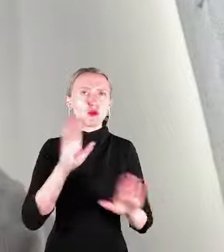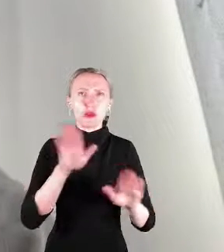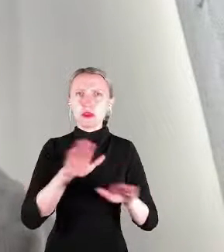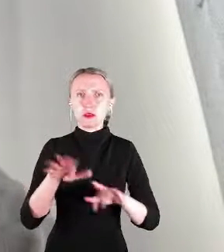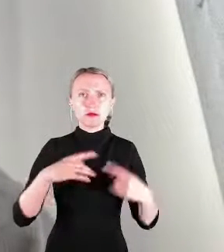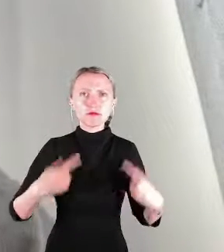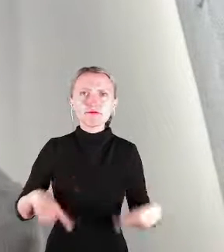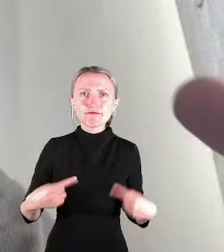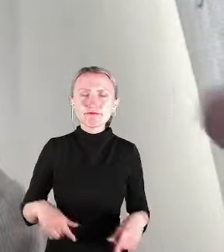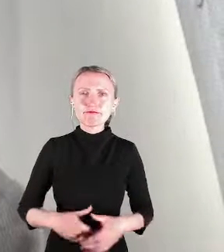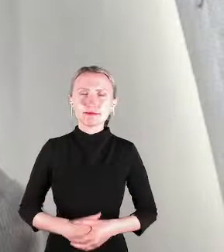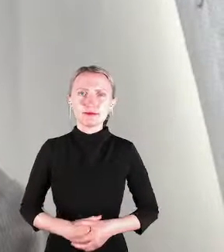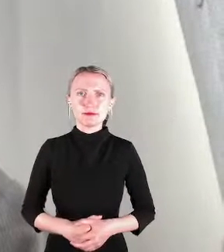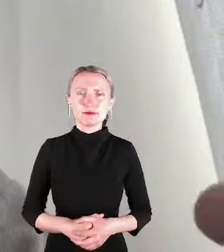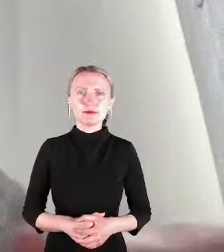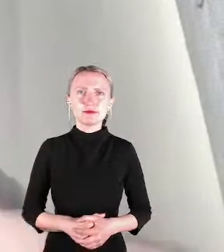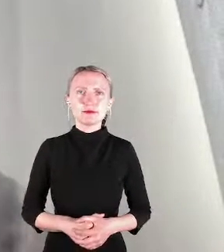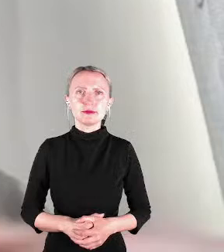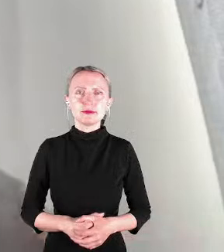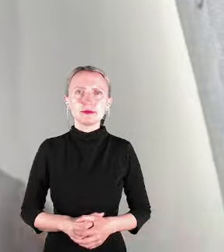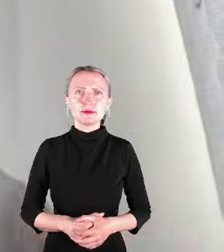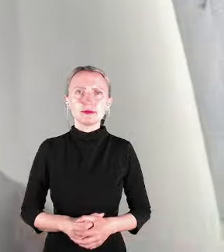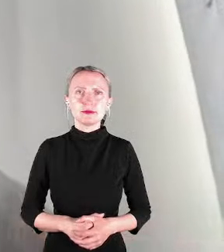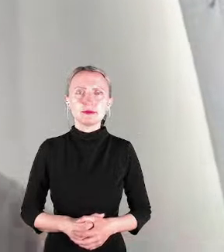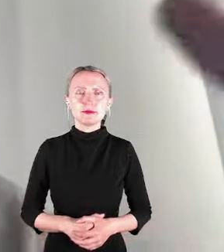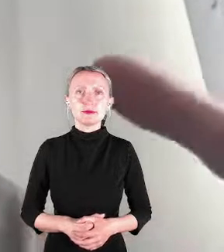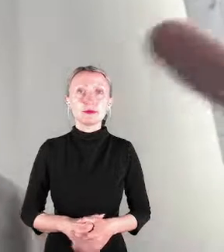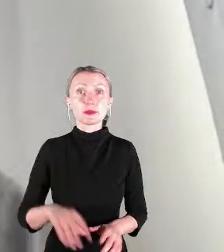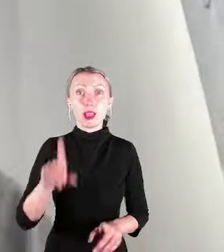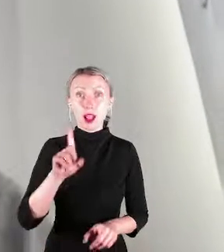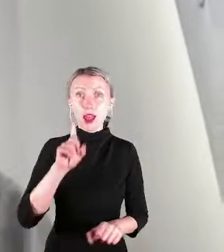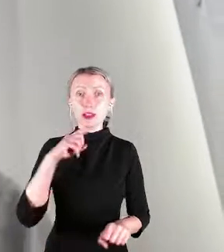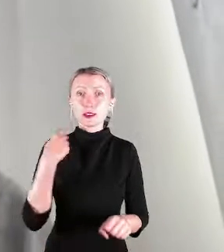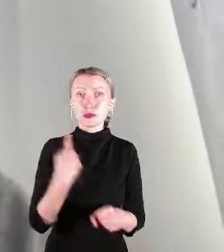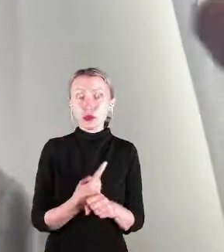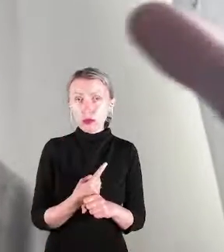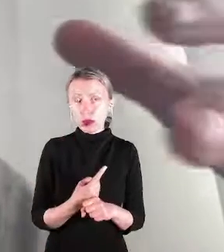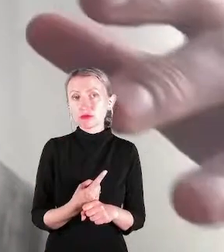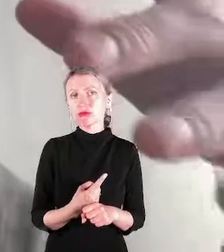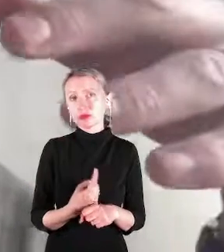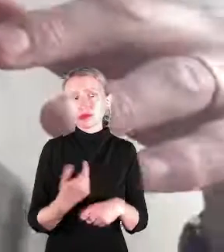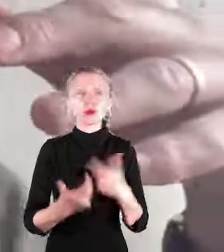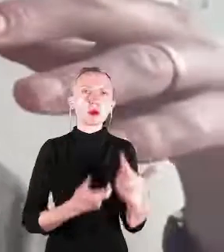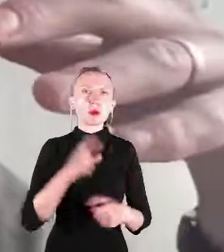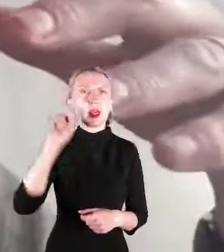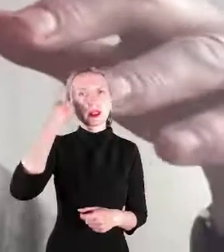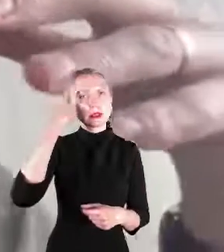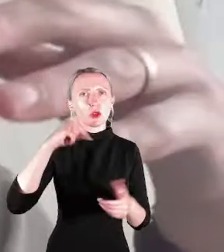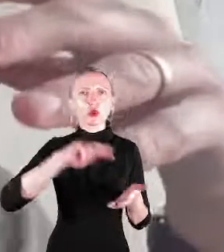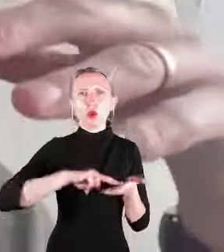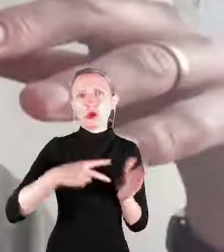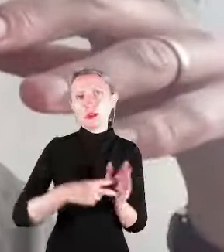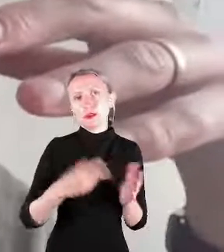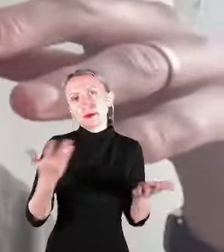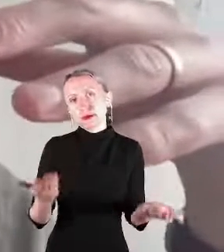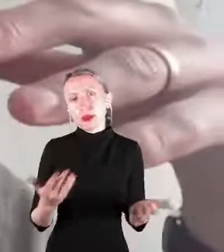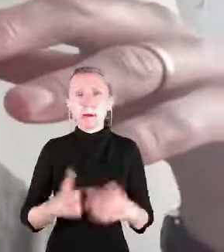logistic park right there and expand the harbor area. And and that was something